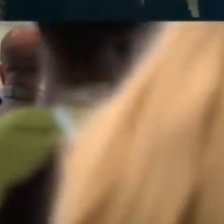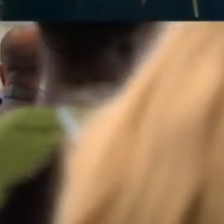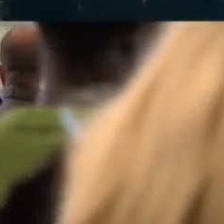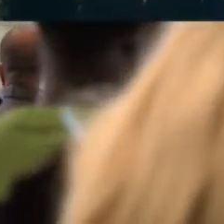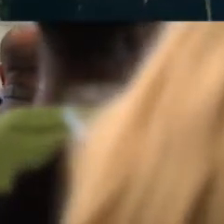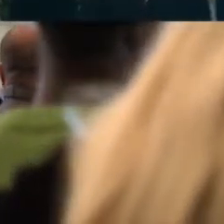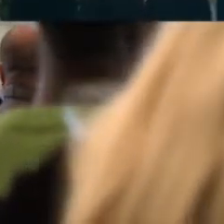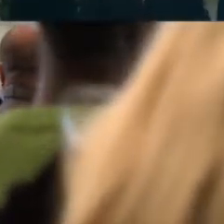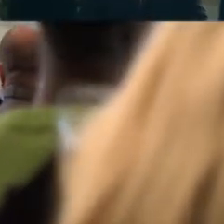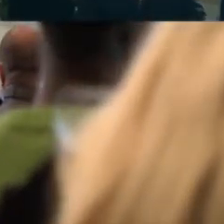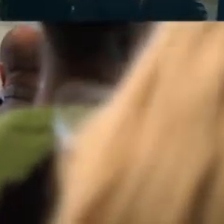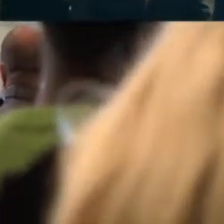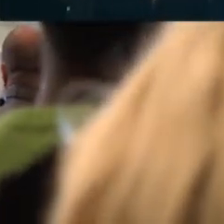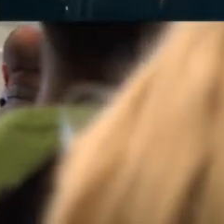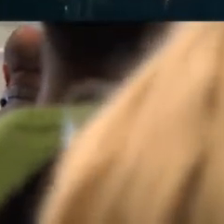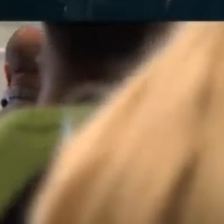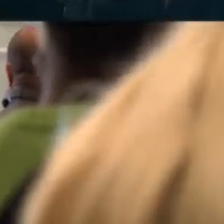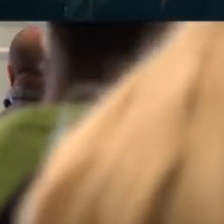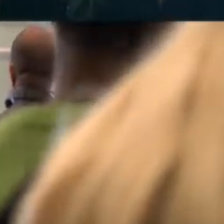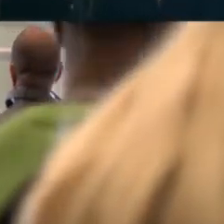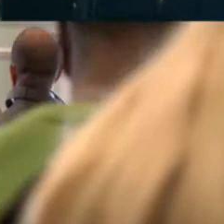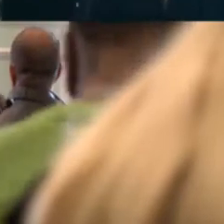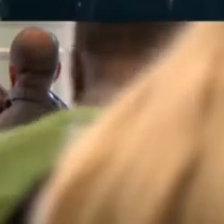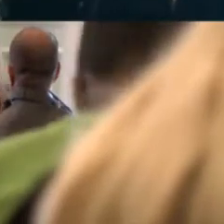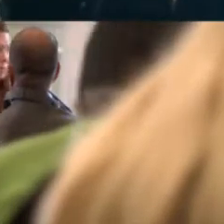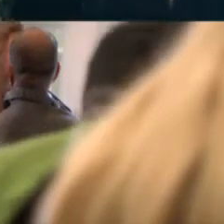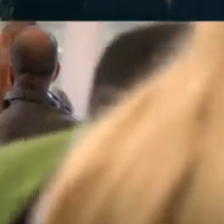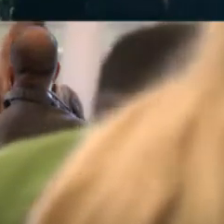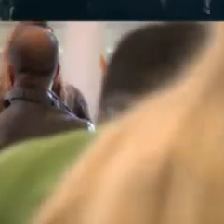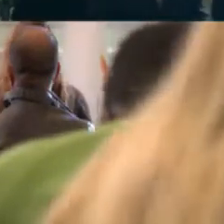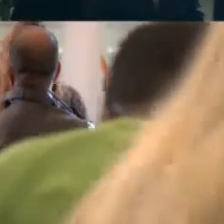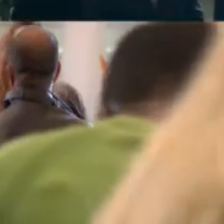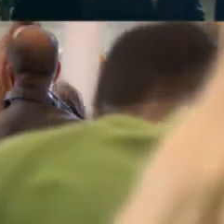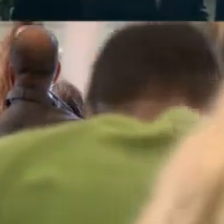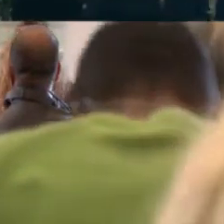front in front of the organ if you have anything you want to share or need special prayer.